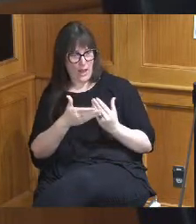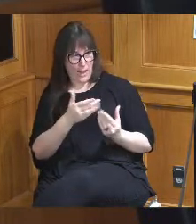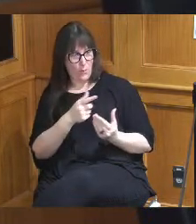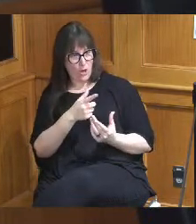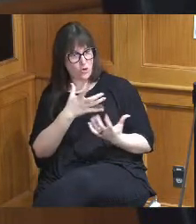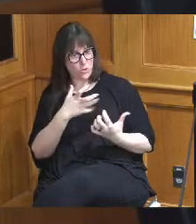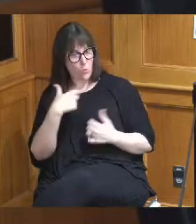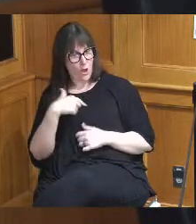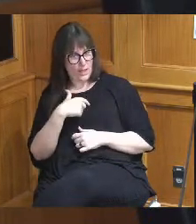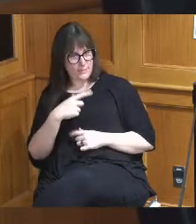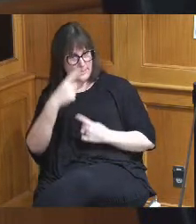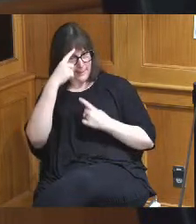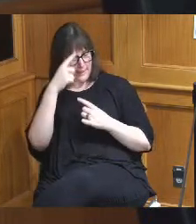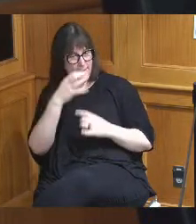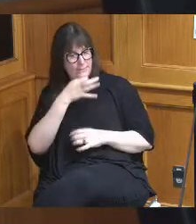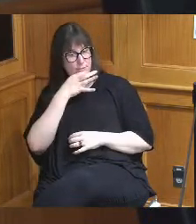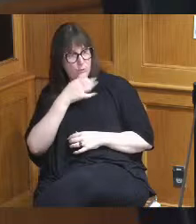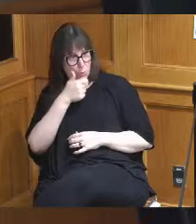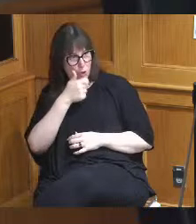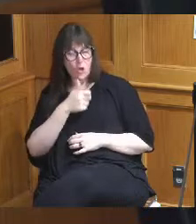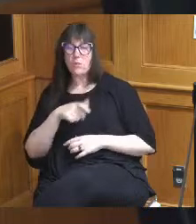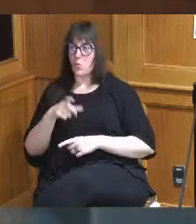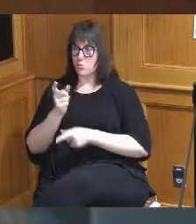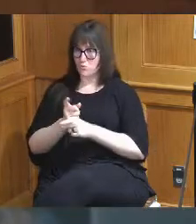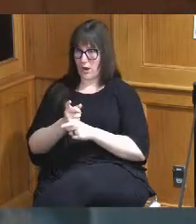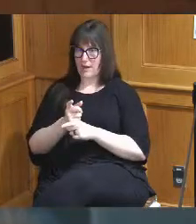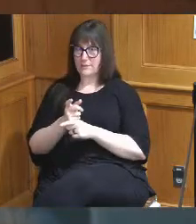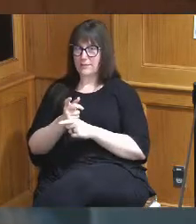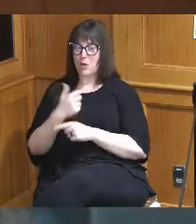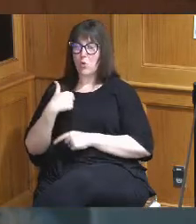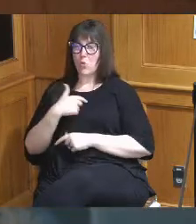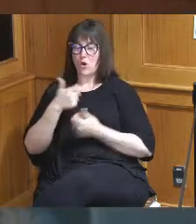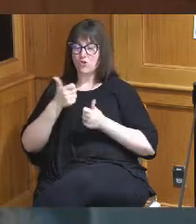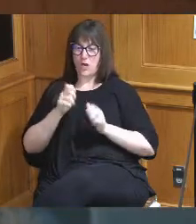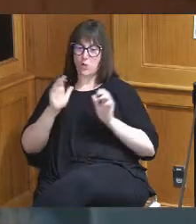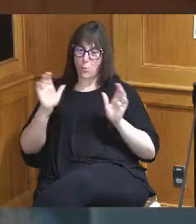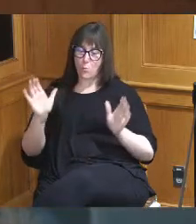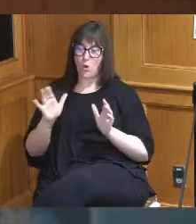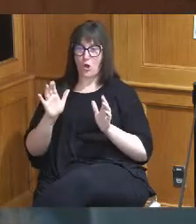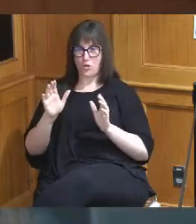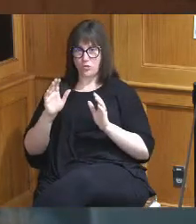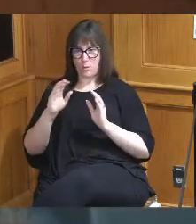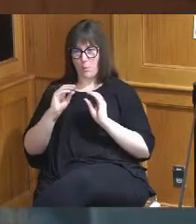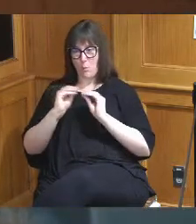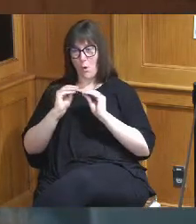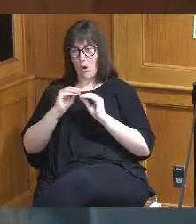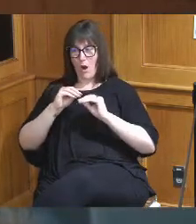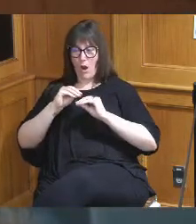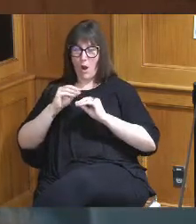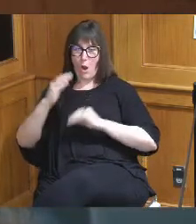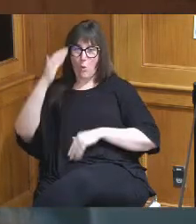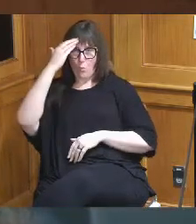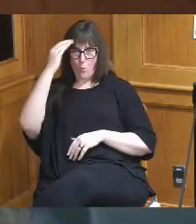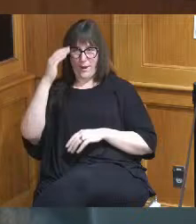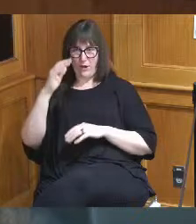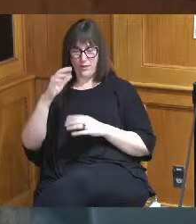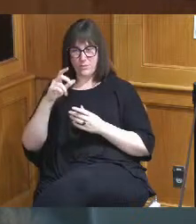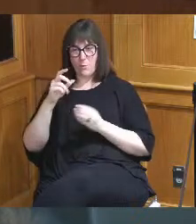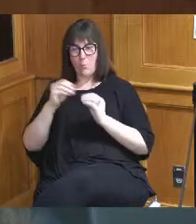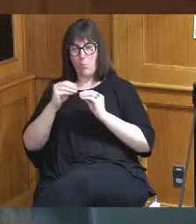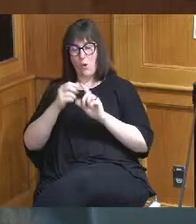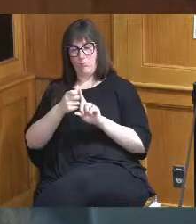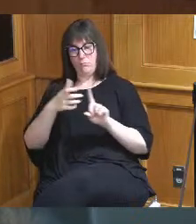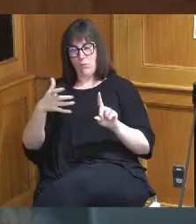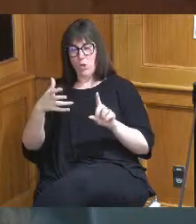getting us going sooner than later. Exactly. It's ramping up the process a little bit and giving time for a more extensive review. Okay, got